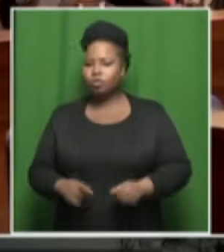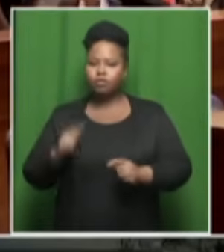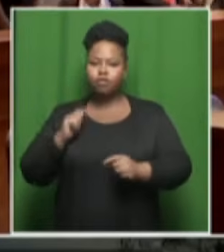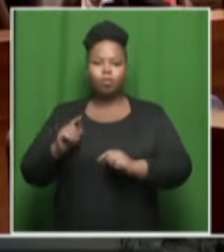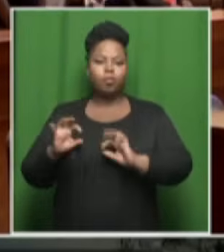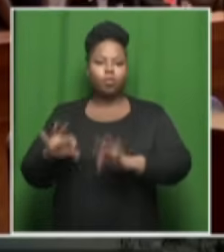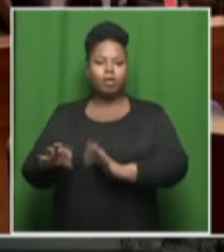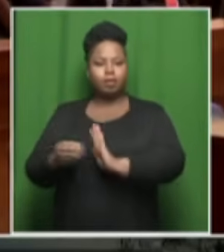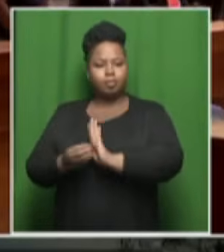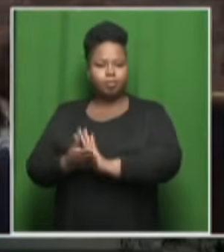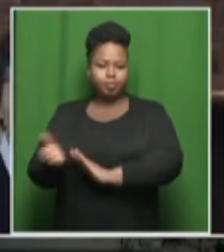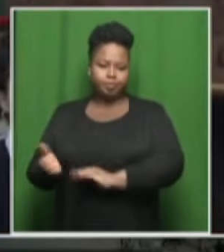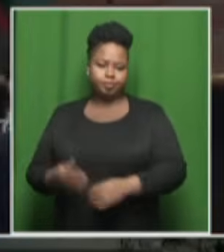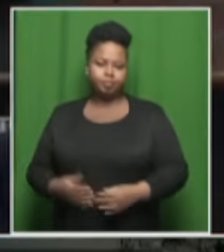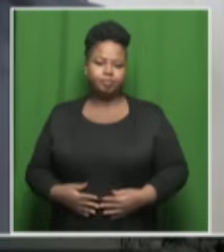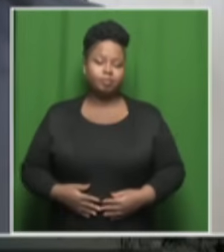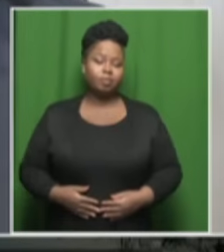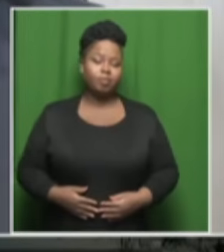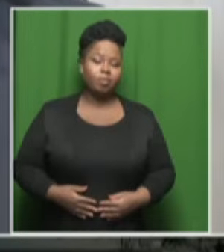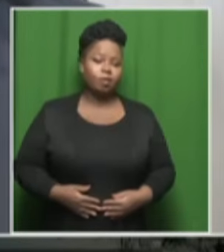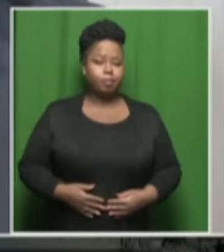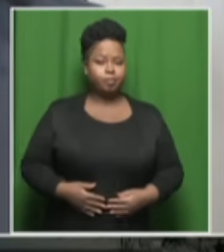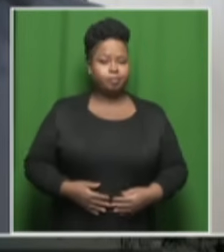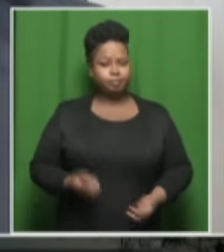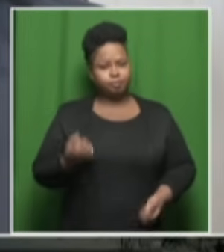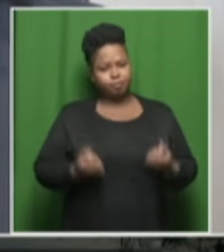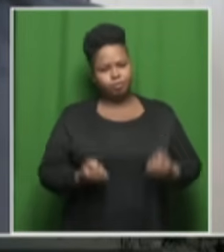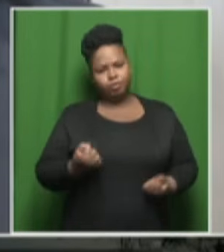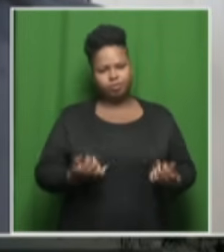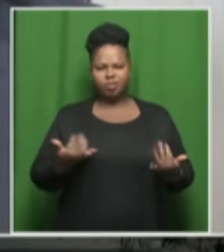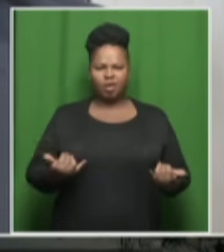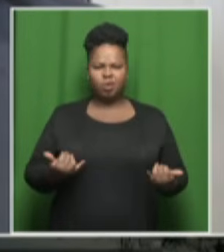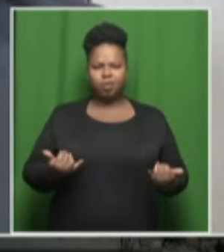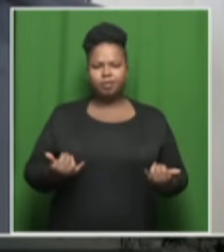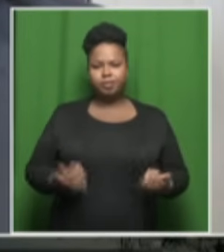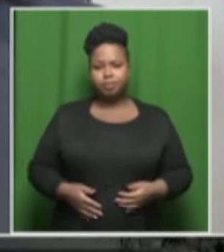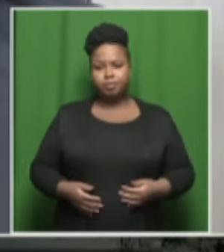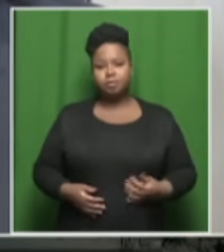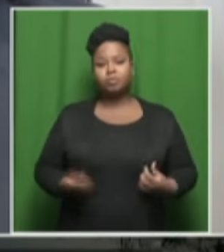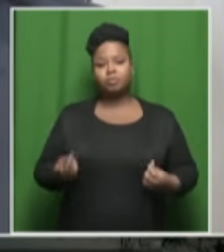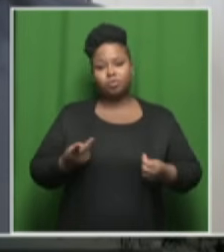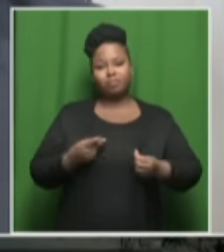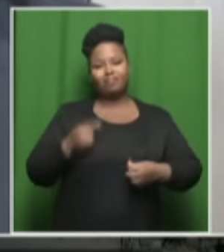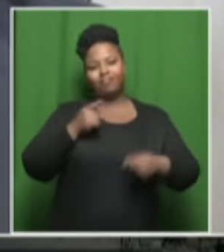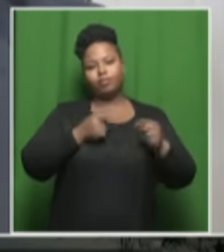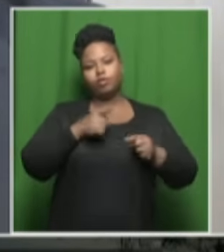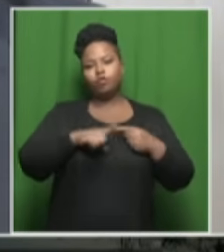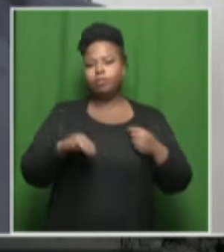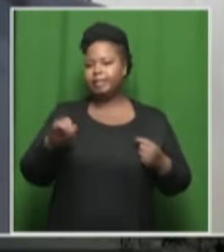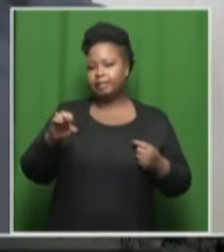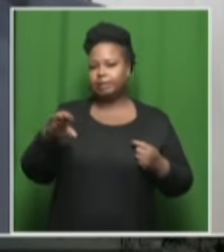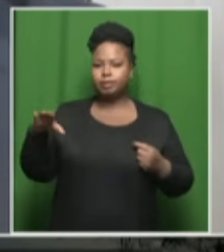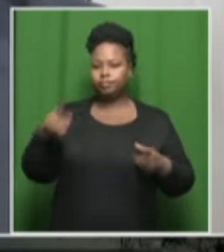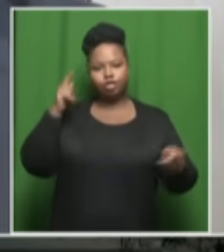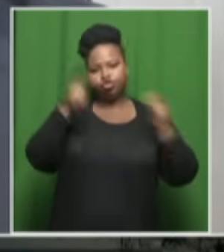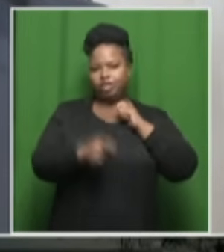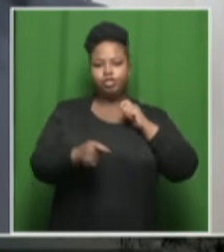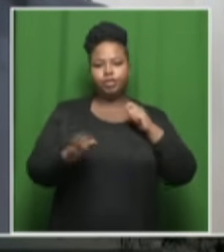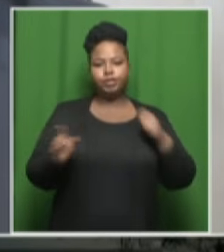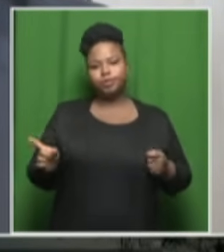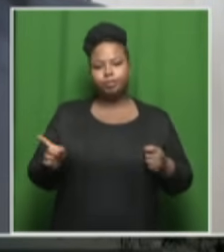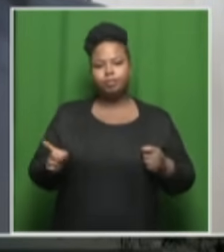imposed. The court obviously overturning a much criticised ruling by the Electoral Court.